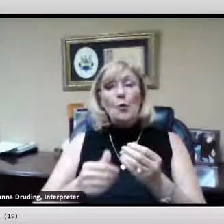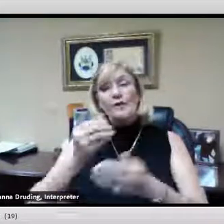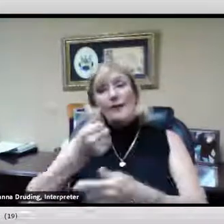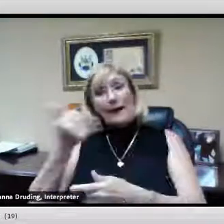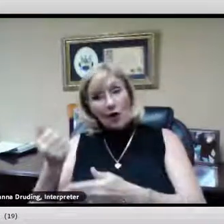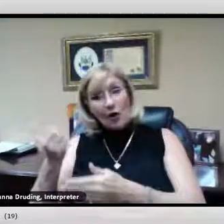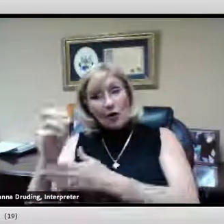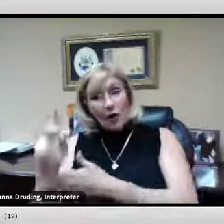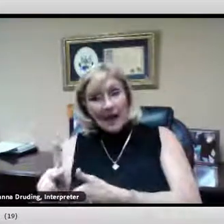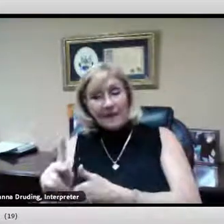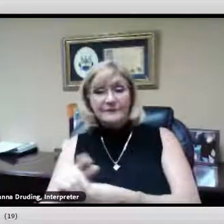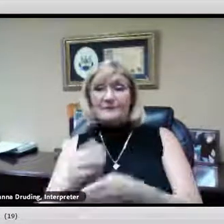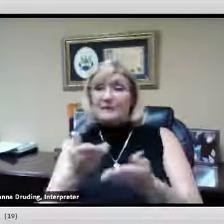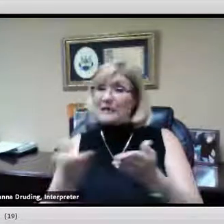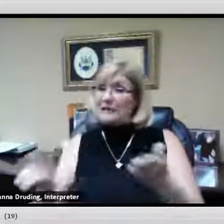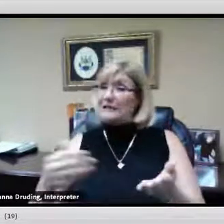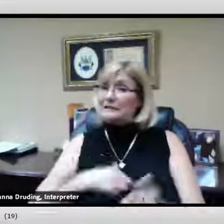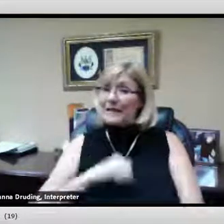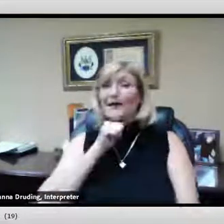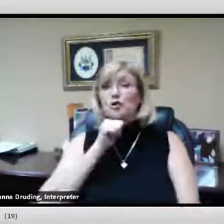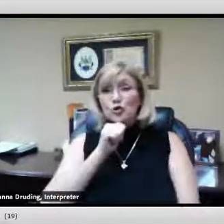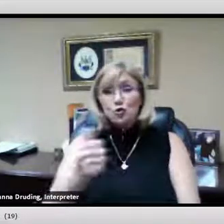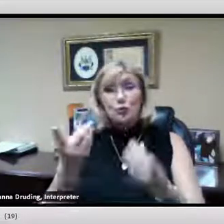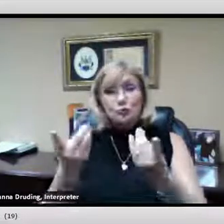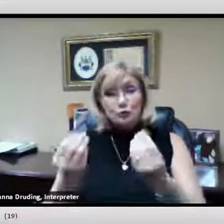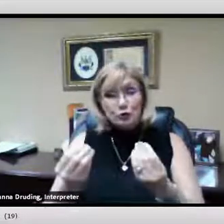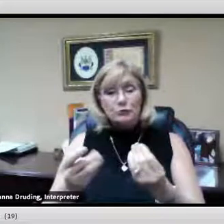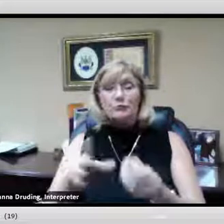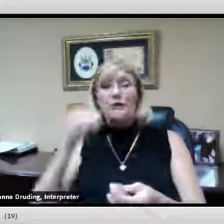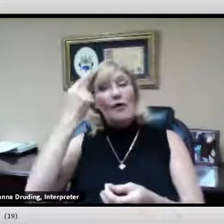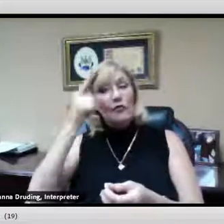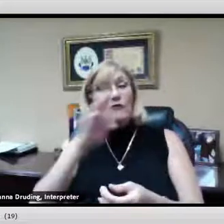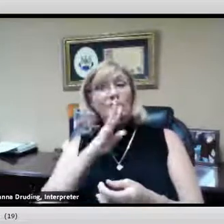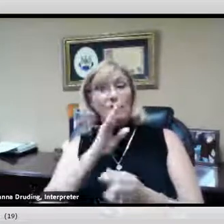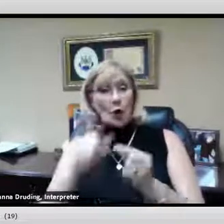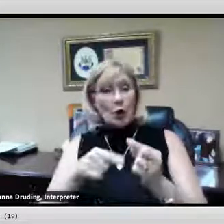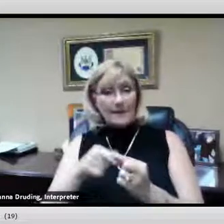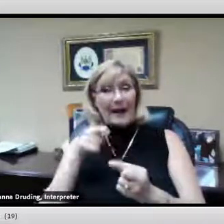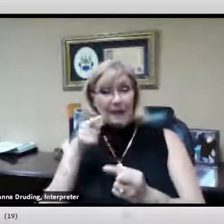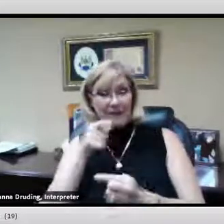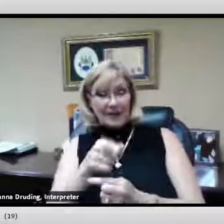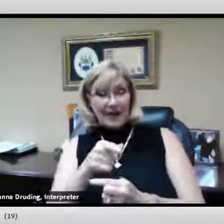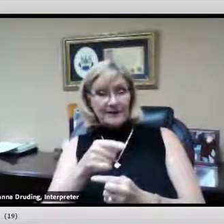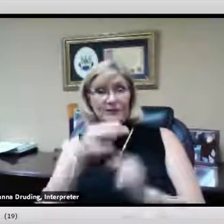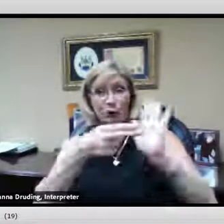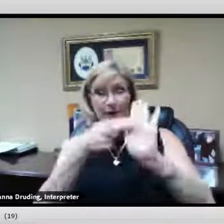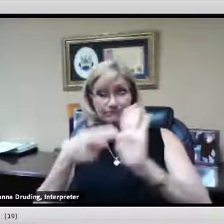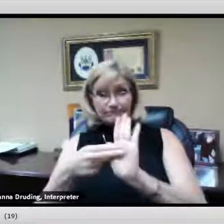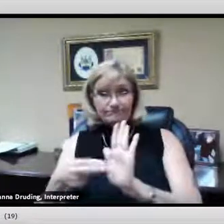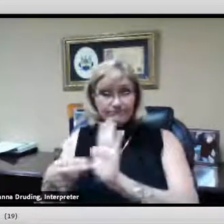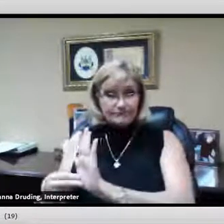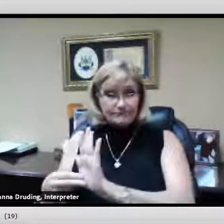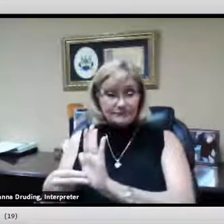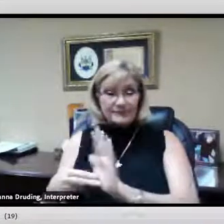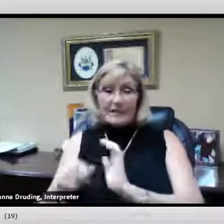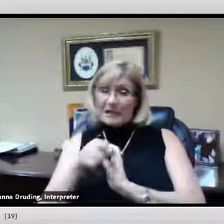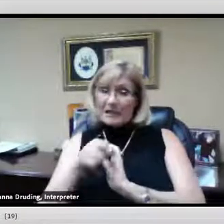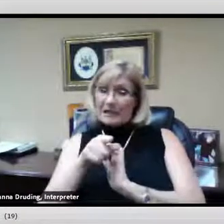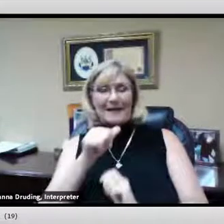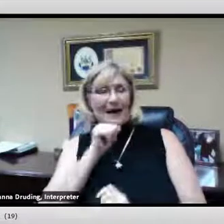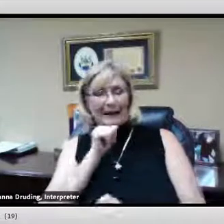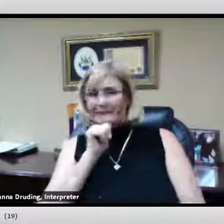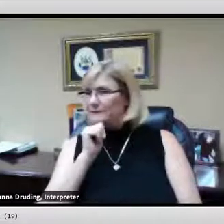talk now about these things. So the highlighted things here are the things that I really don't do in